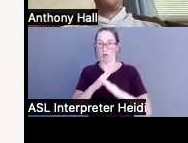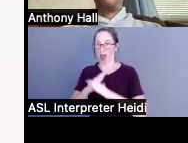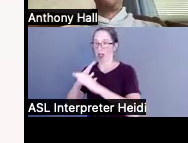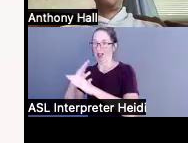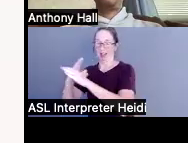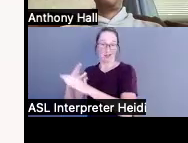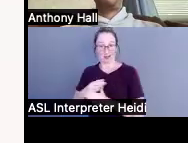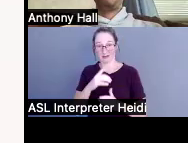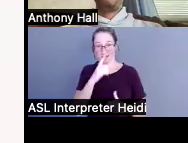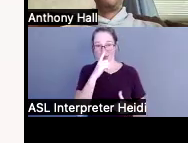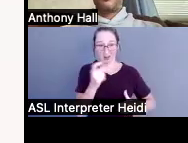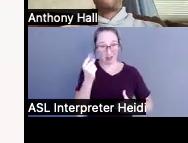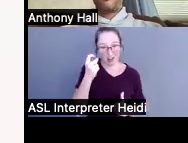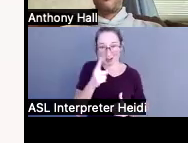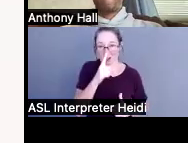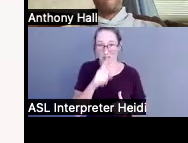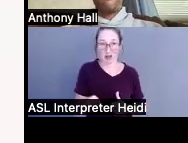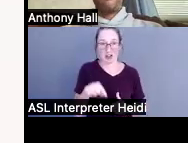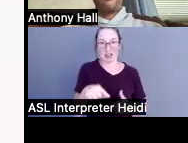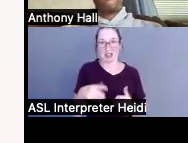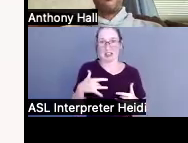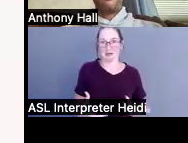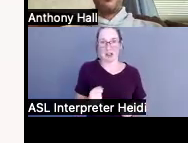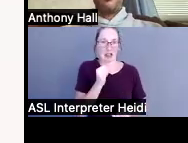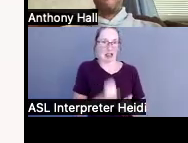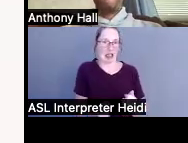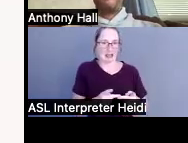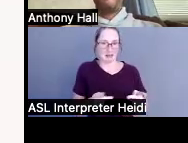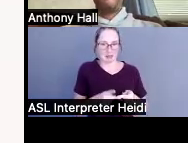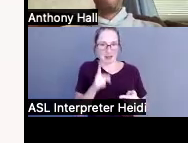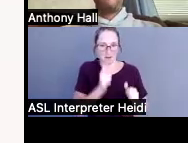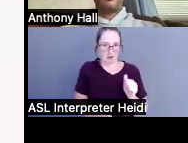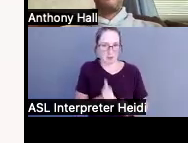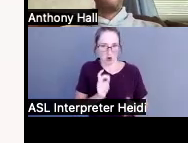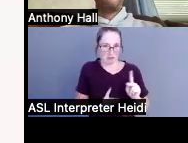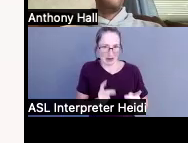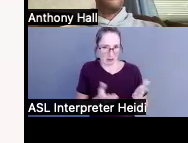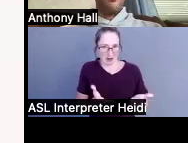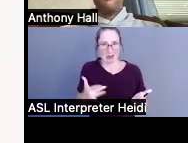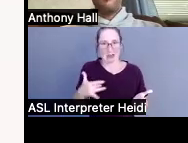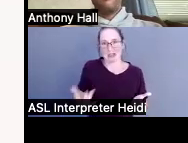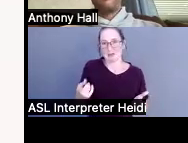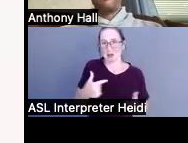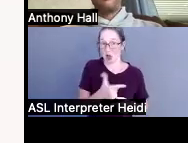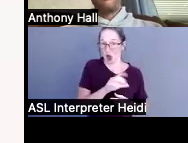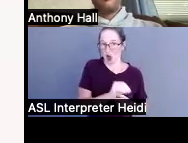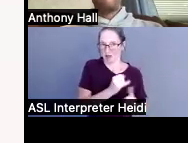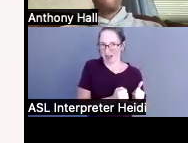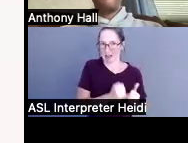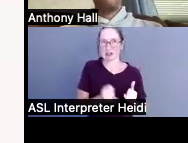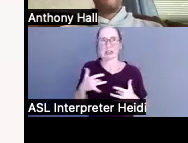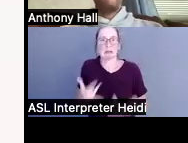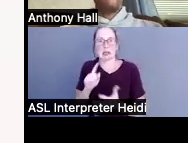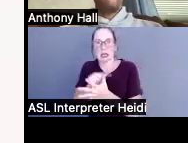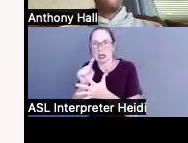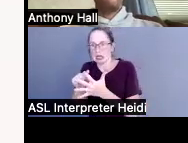not, Glow is normally the last stop for most participants. Usually they've utilized nearly all of their resources. So when